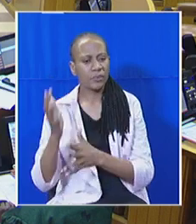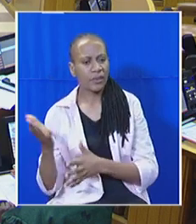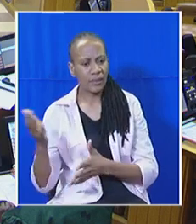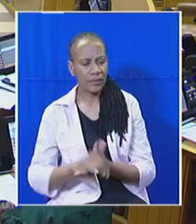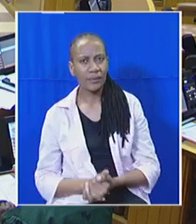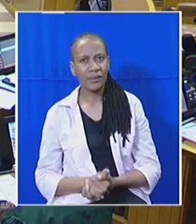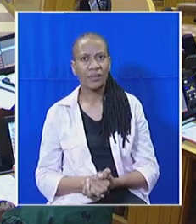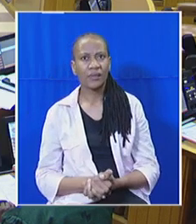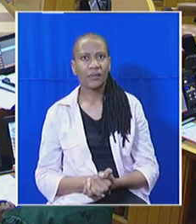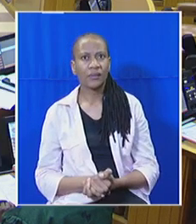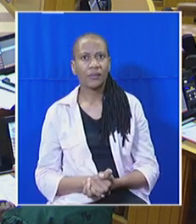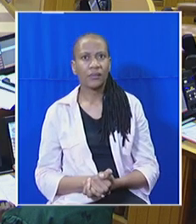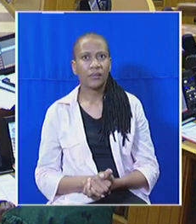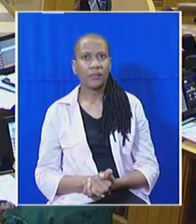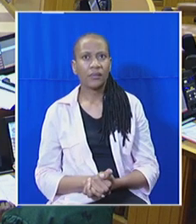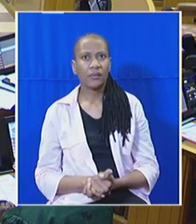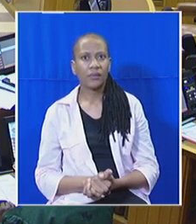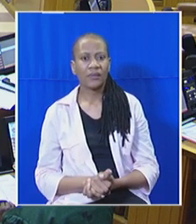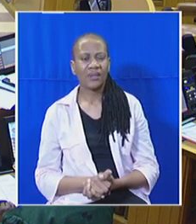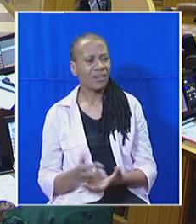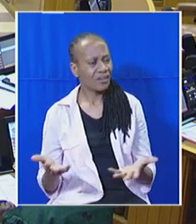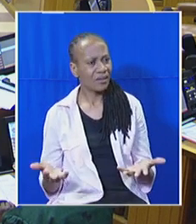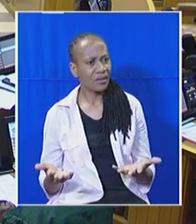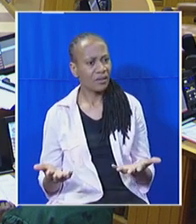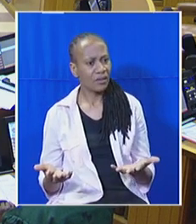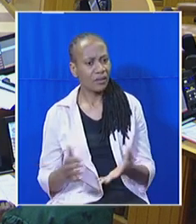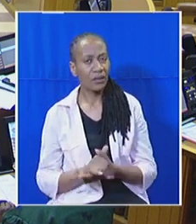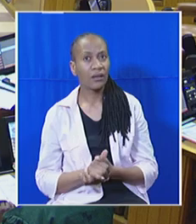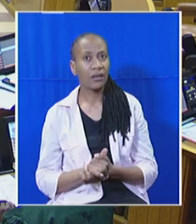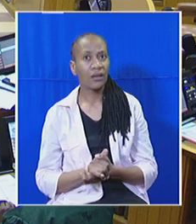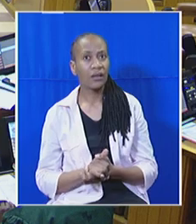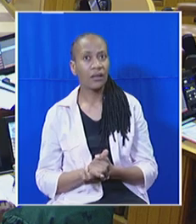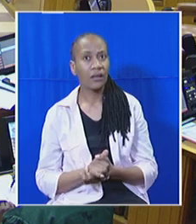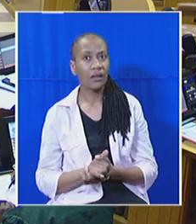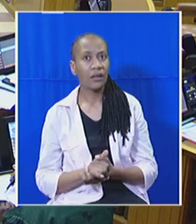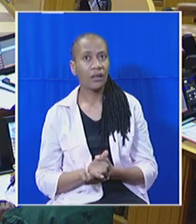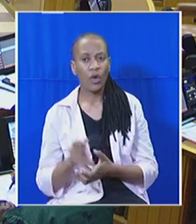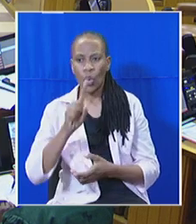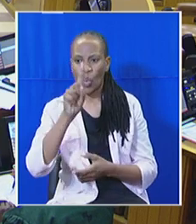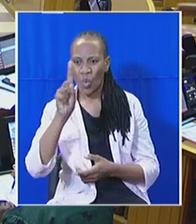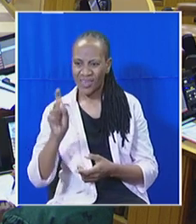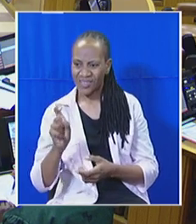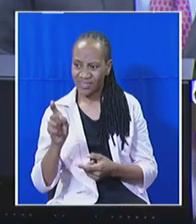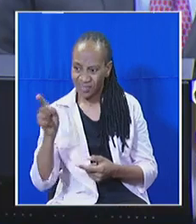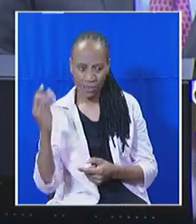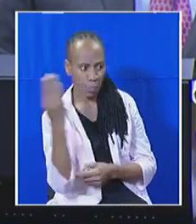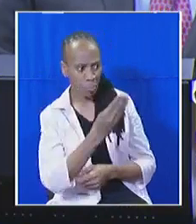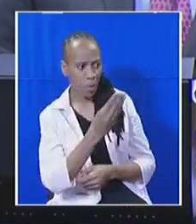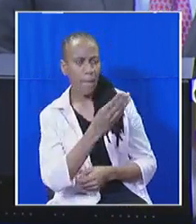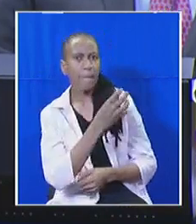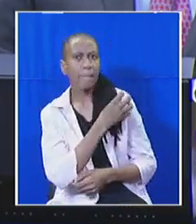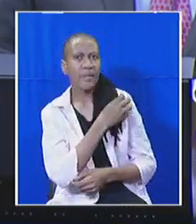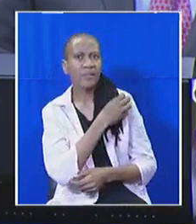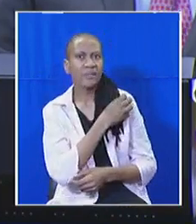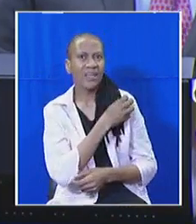troubled. The question that was directed to Minister Nzimande, whereby my name